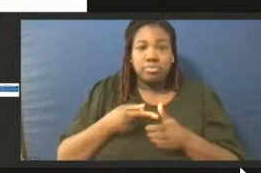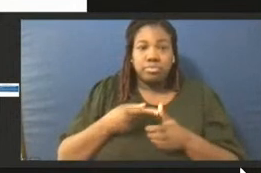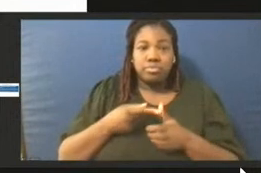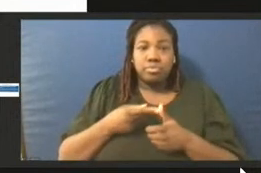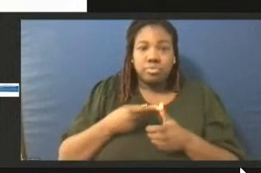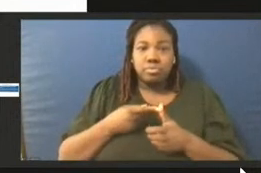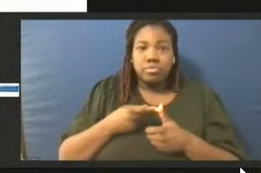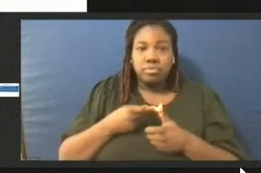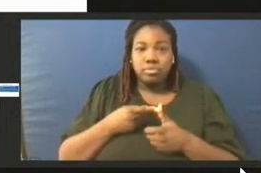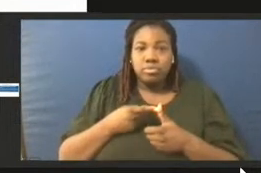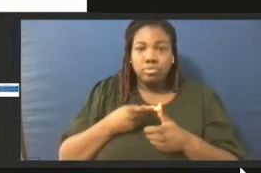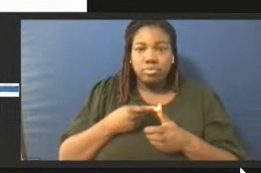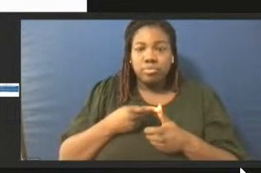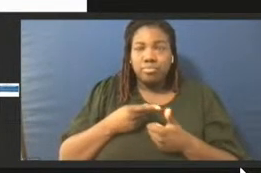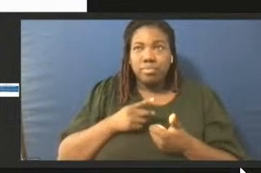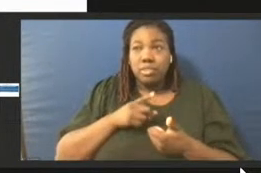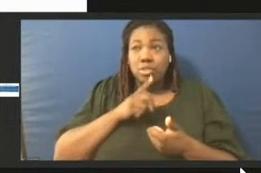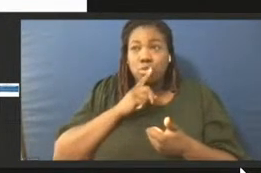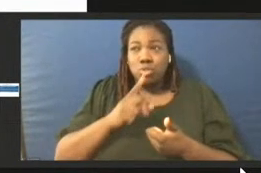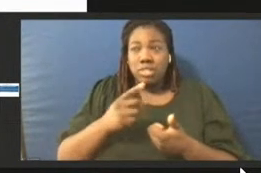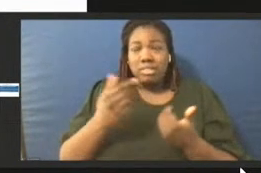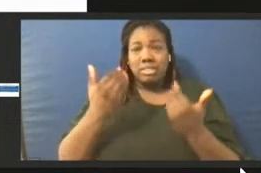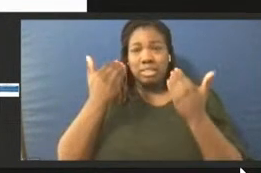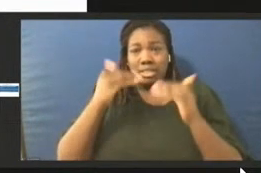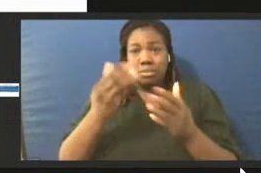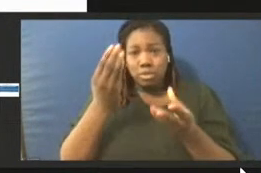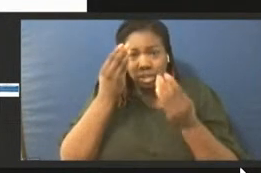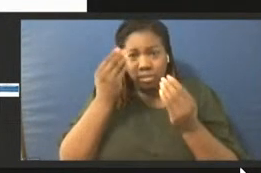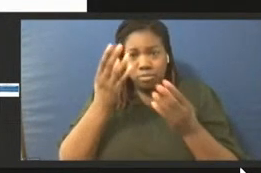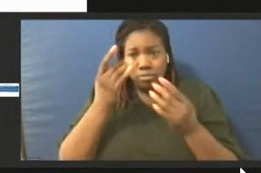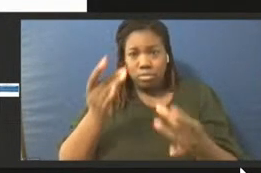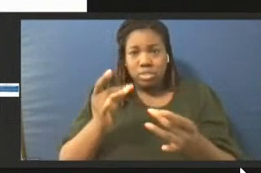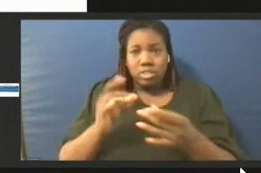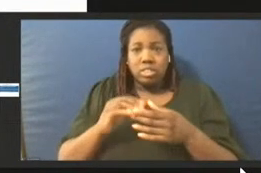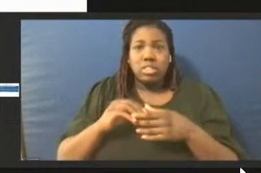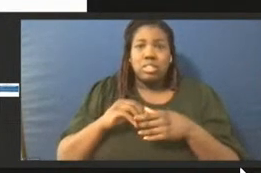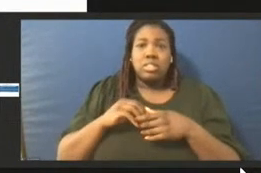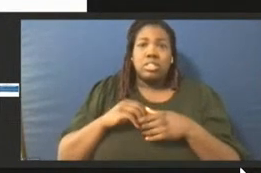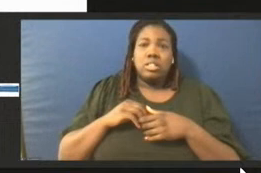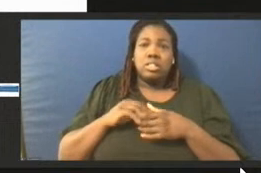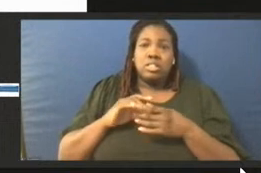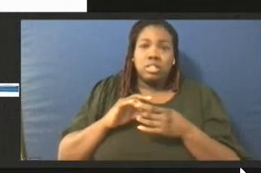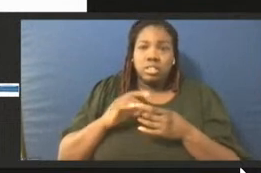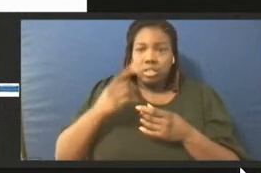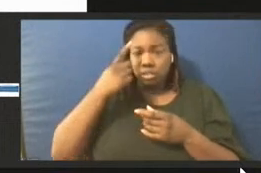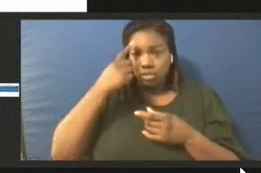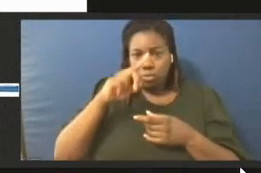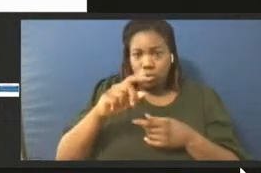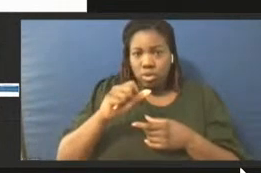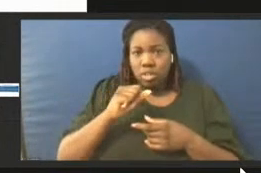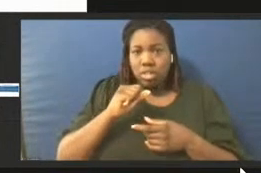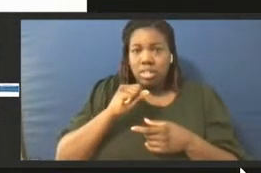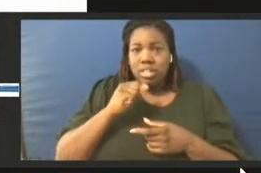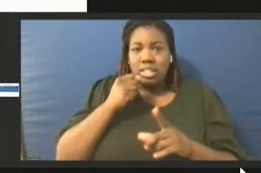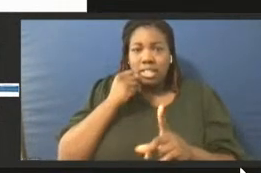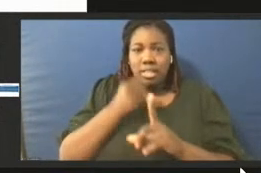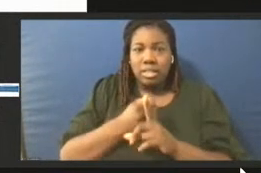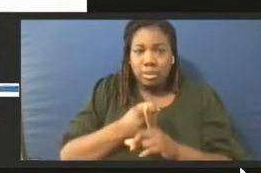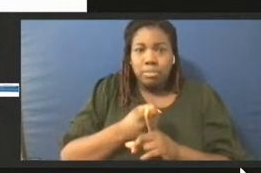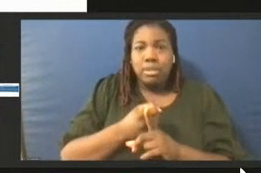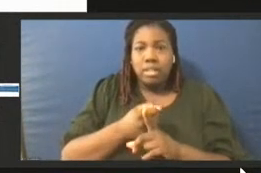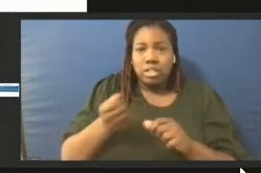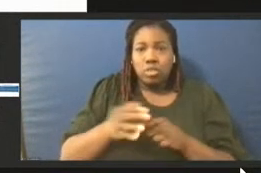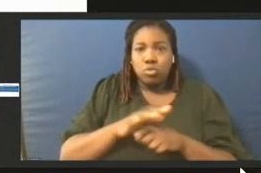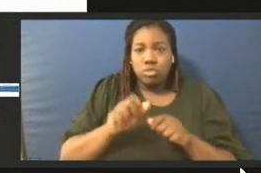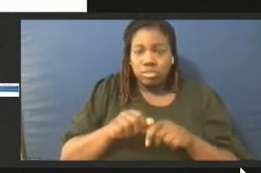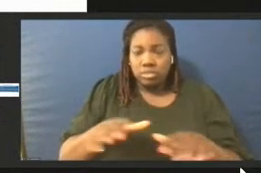that there's really limited data on the scope and drivers of the disproportionate impact of COVID-19 on mental health